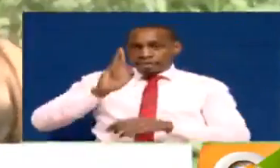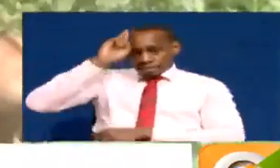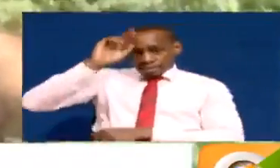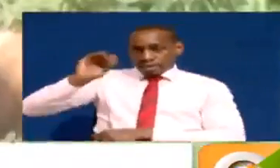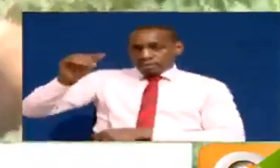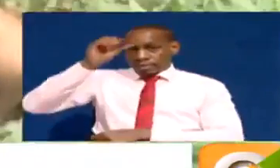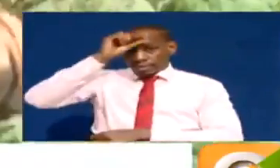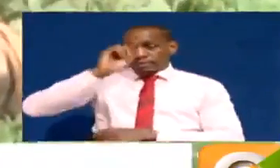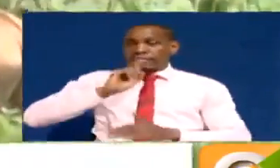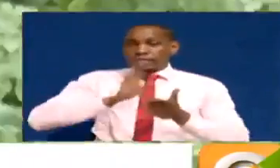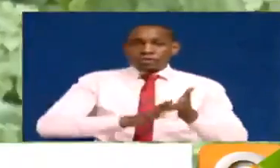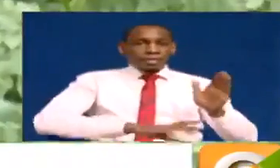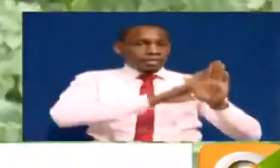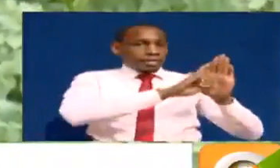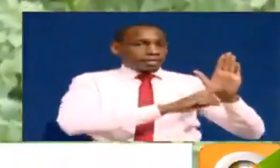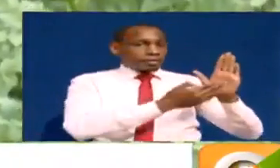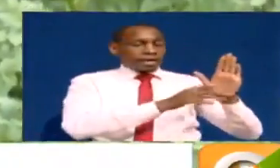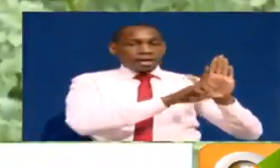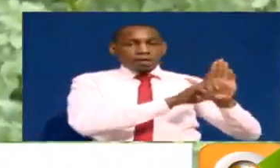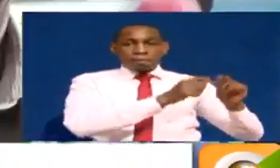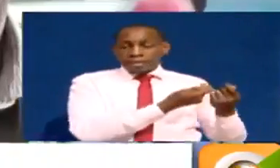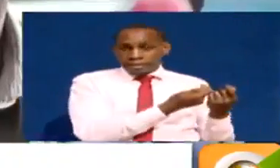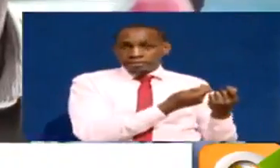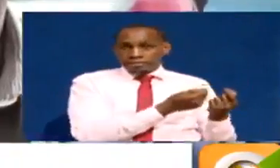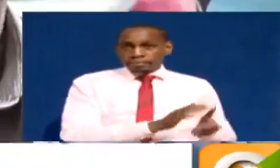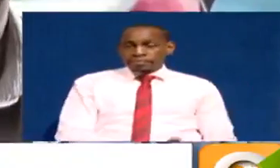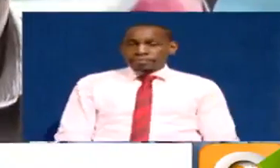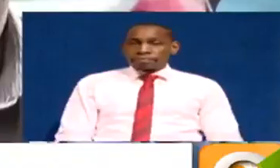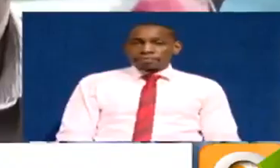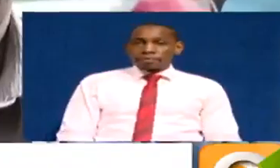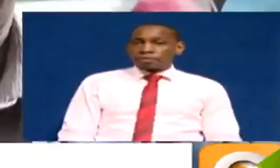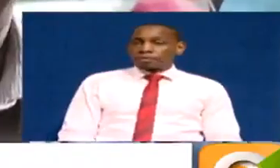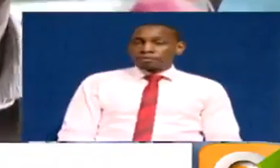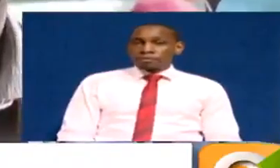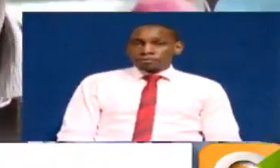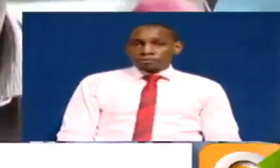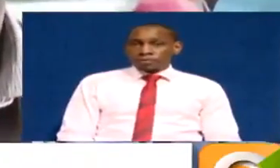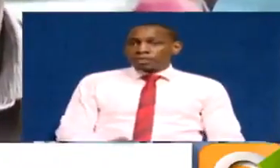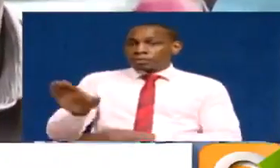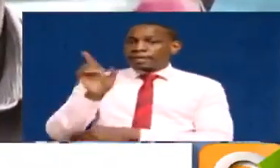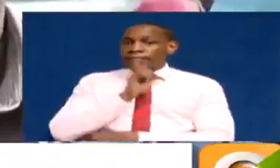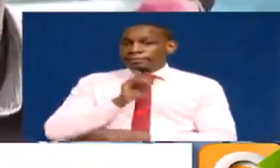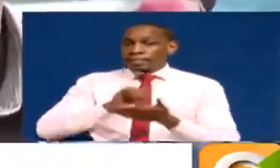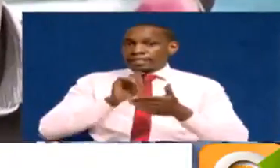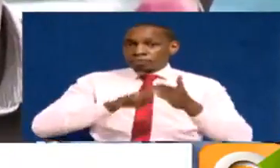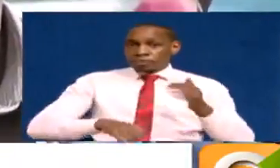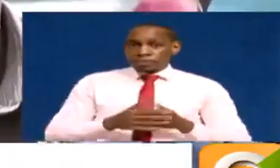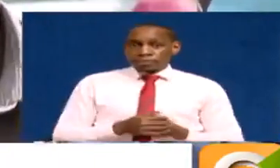county governments, terming the regulations unlawful. And we have asked them that